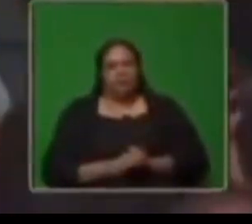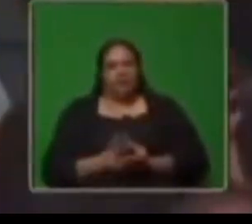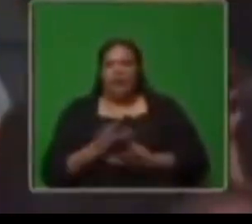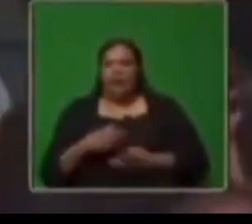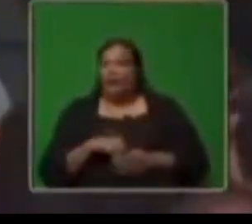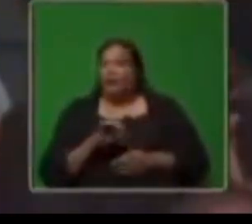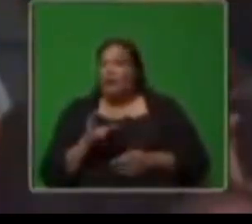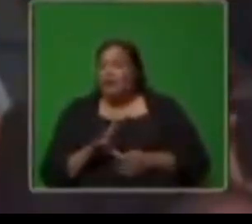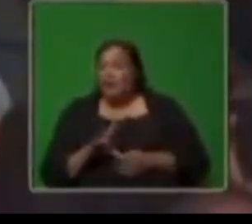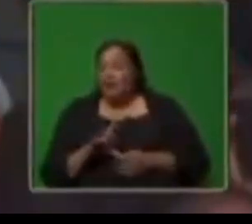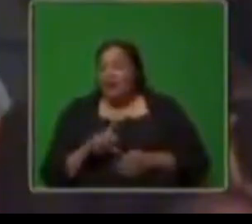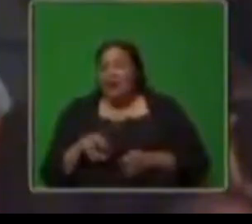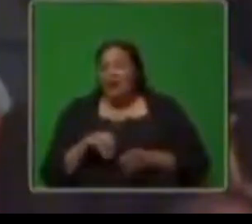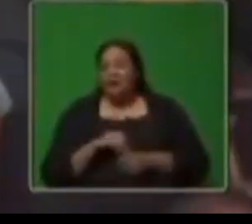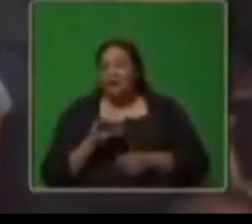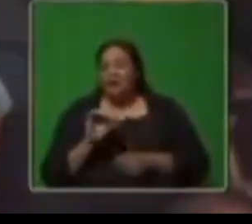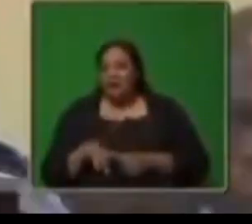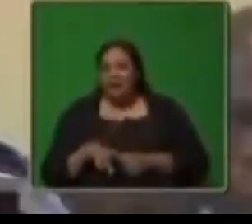including